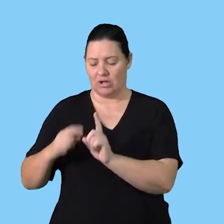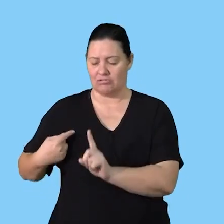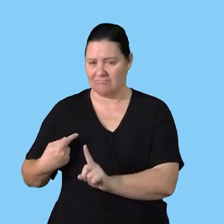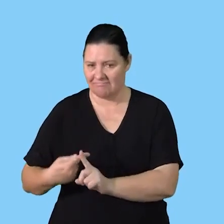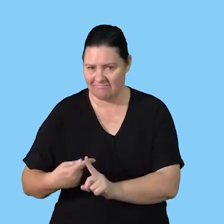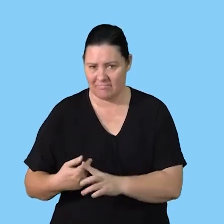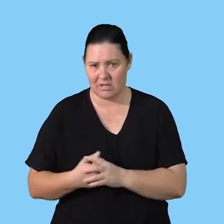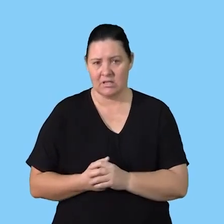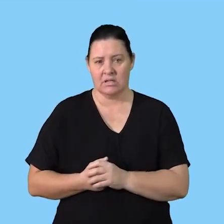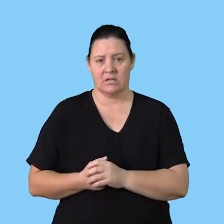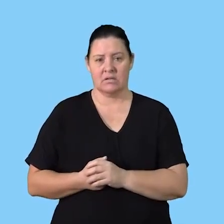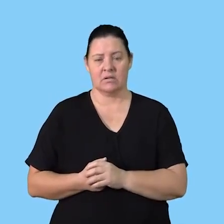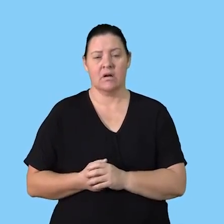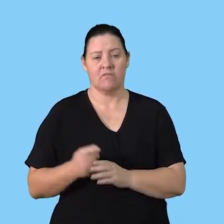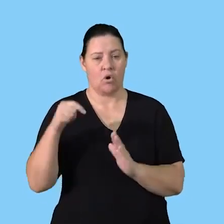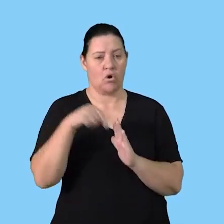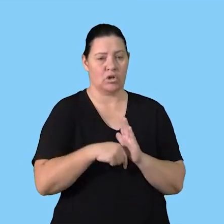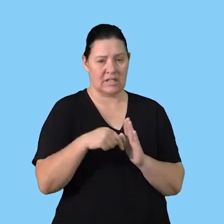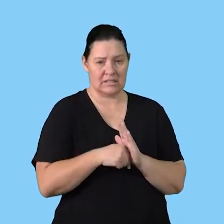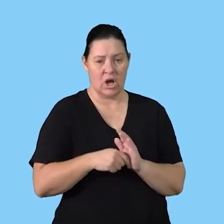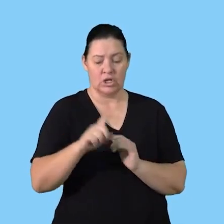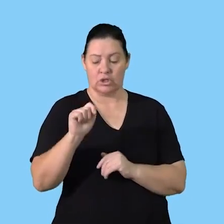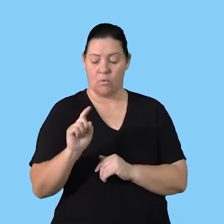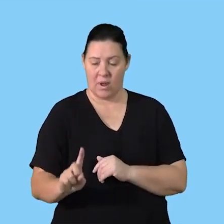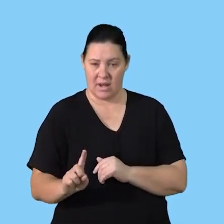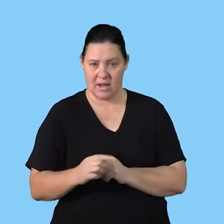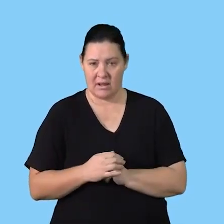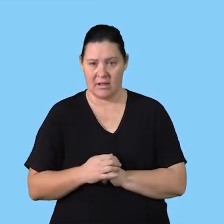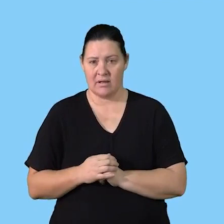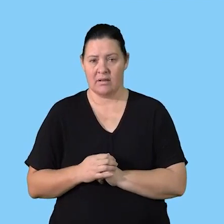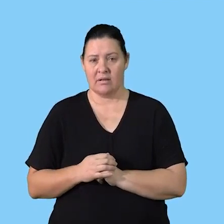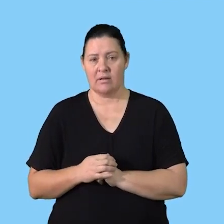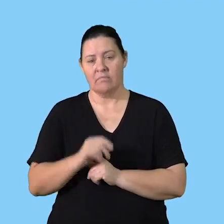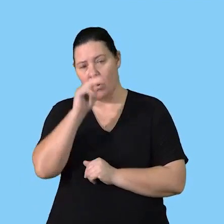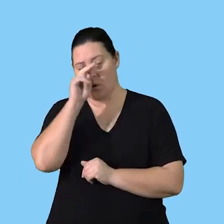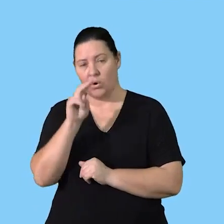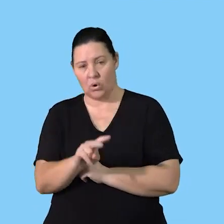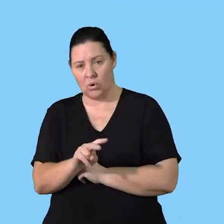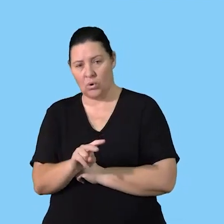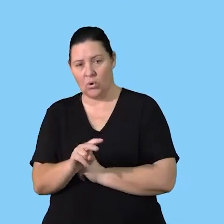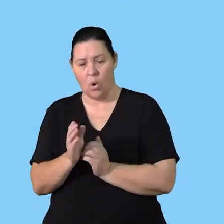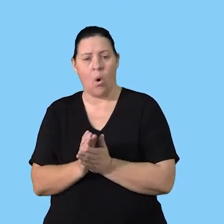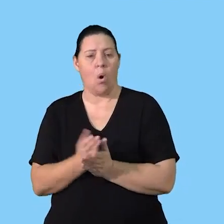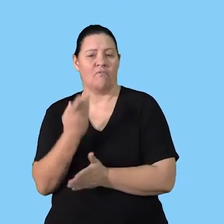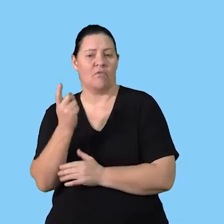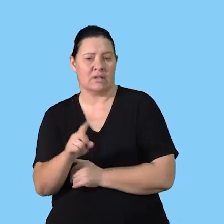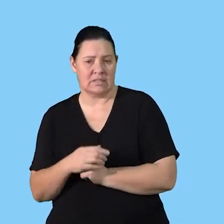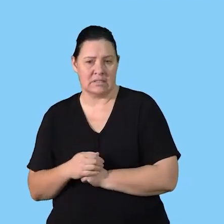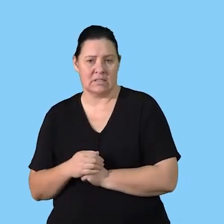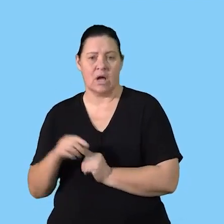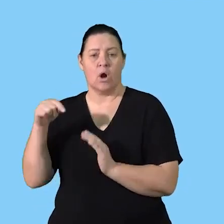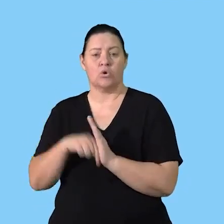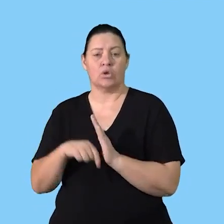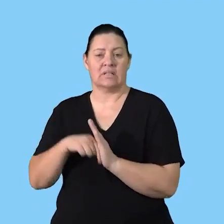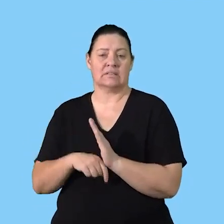time. Then in terms of the content in term 1, we are going to look at what has been removed. In terms